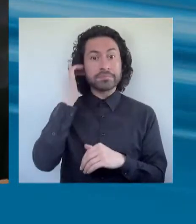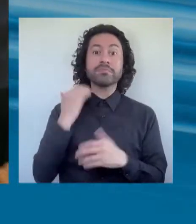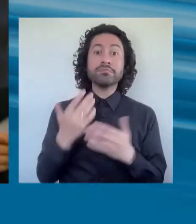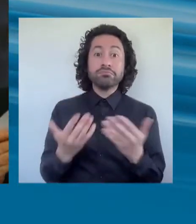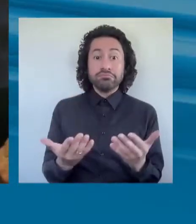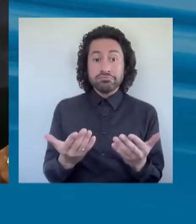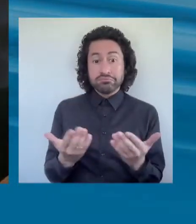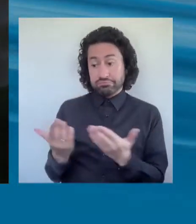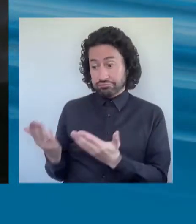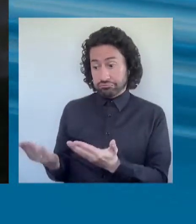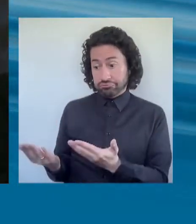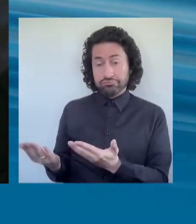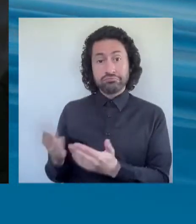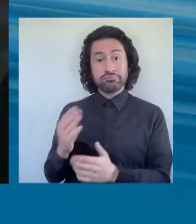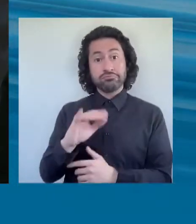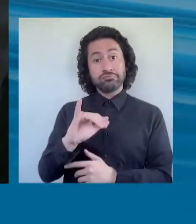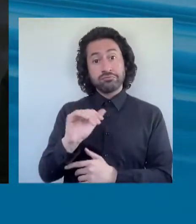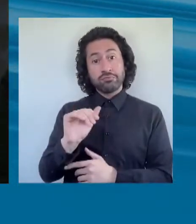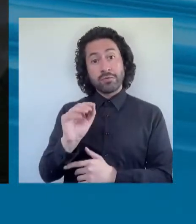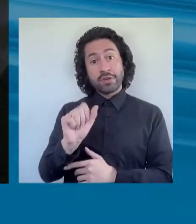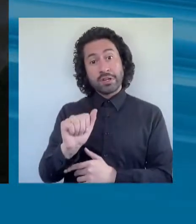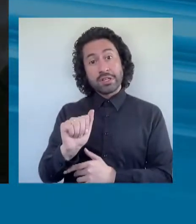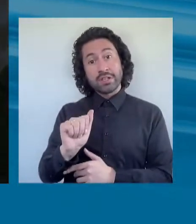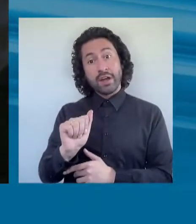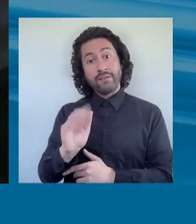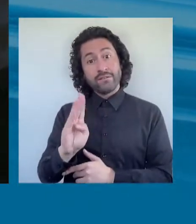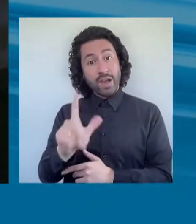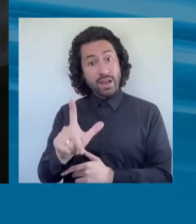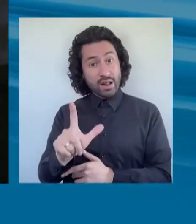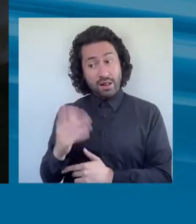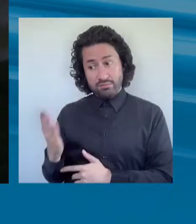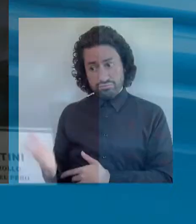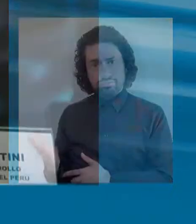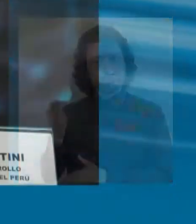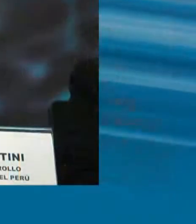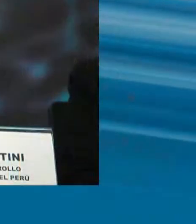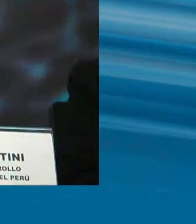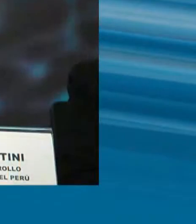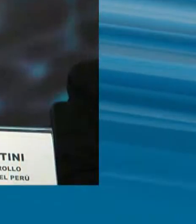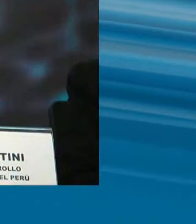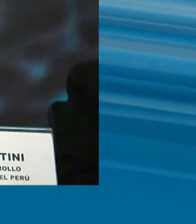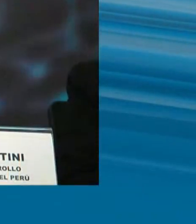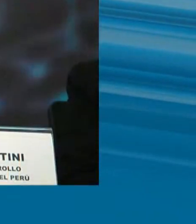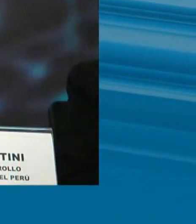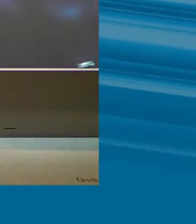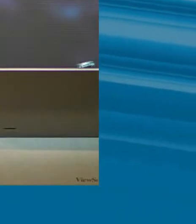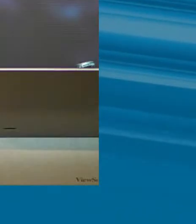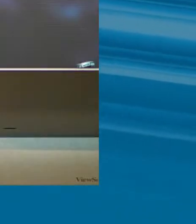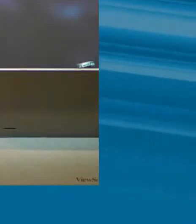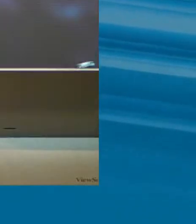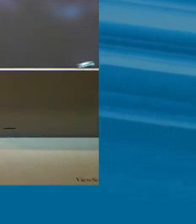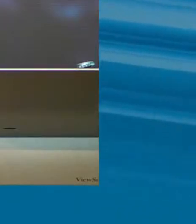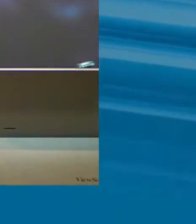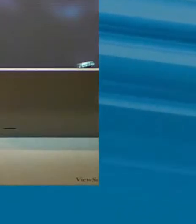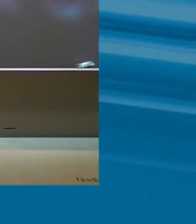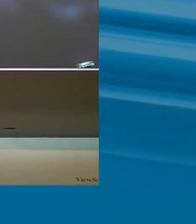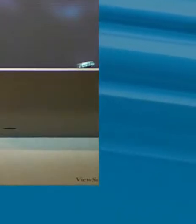member of UNICEF, FLACSO, and many other agencies. So let me give the floor to Ms.